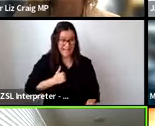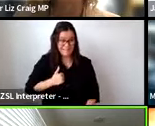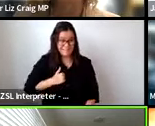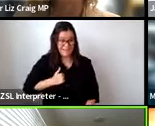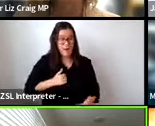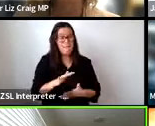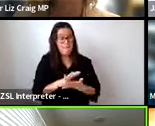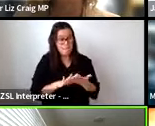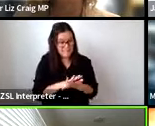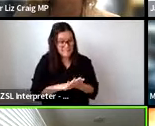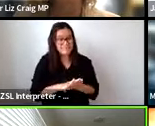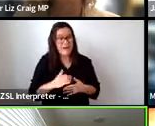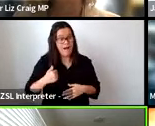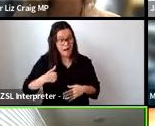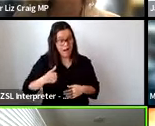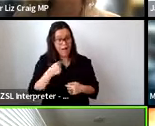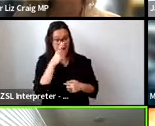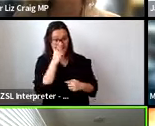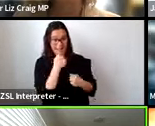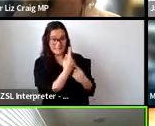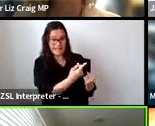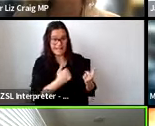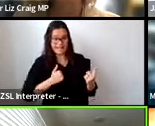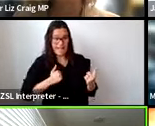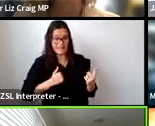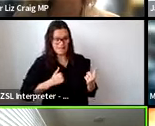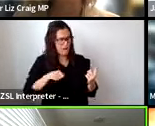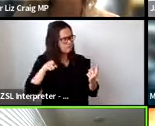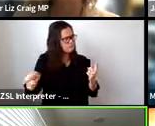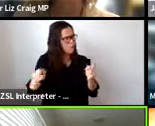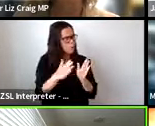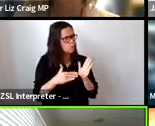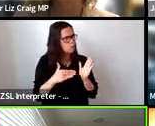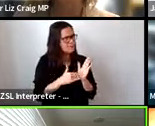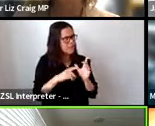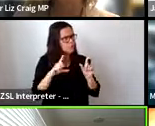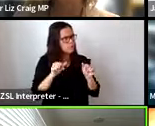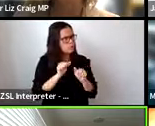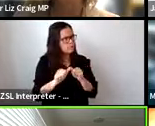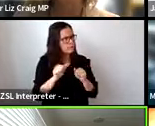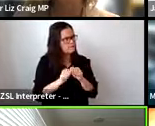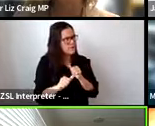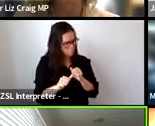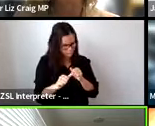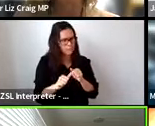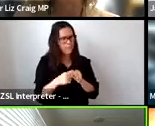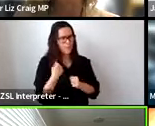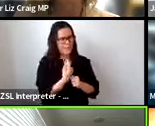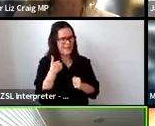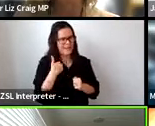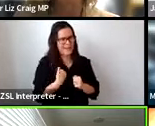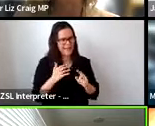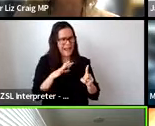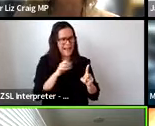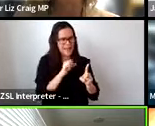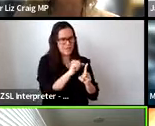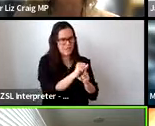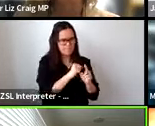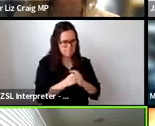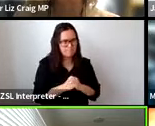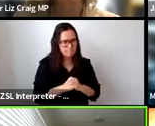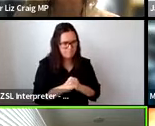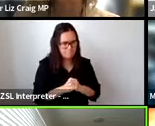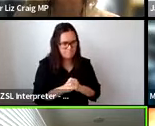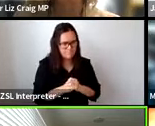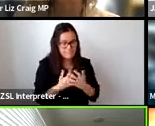catch up to New Zealand. And I say that as a proud Canadian. But what we've done well, federally and in